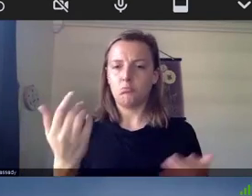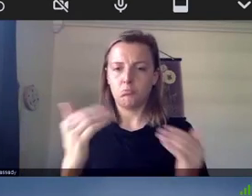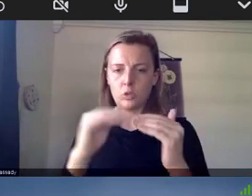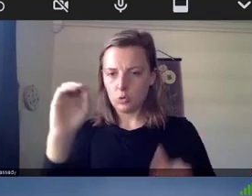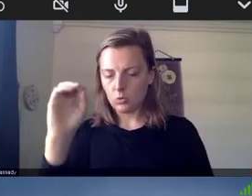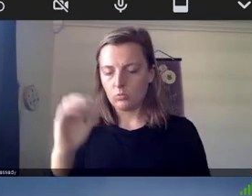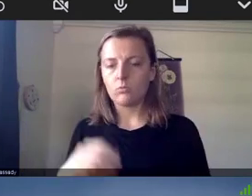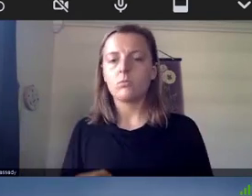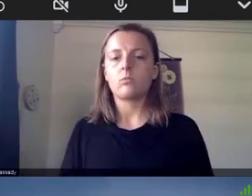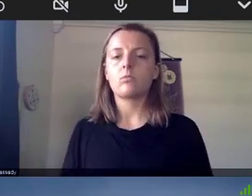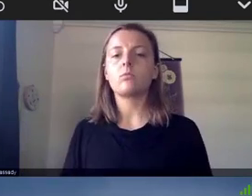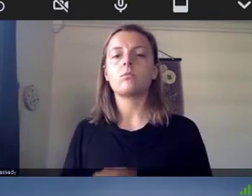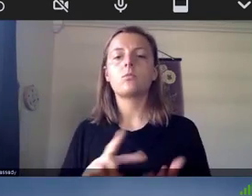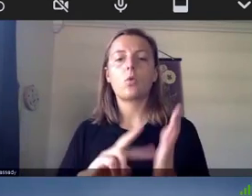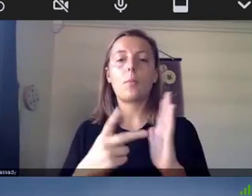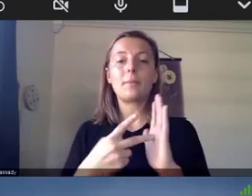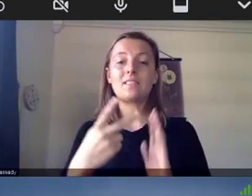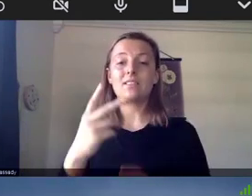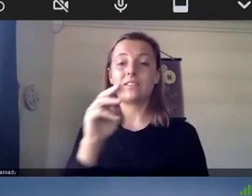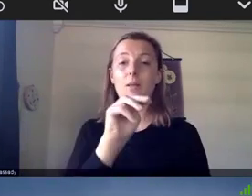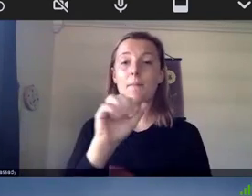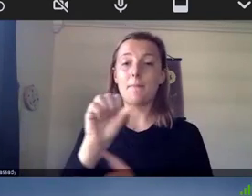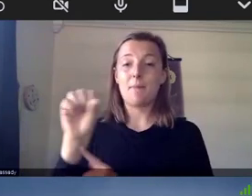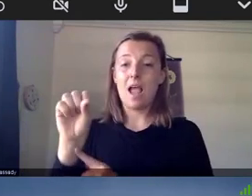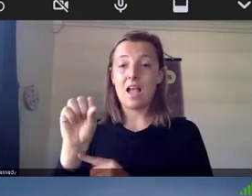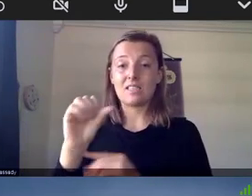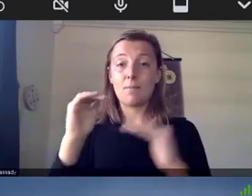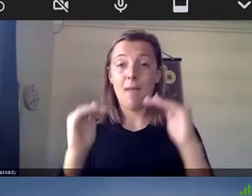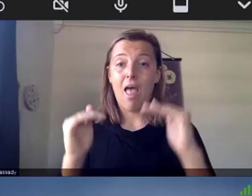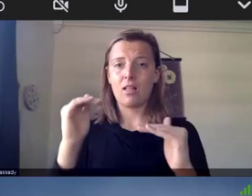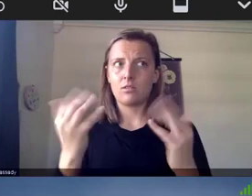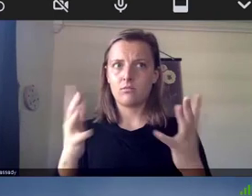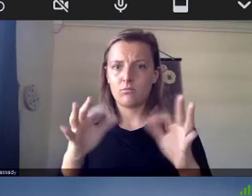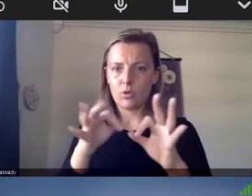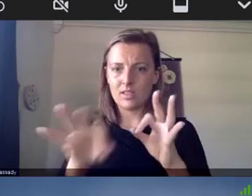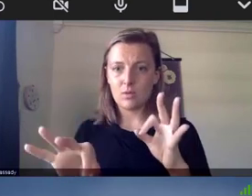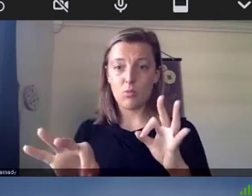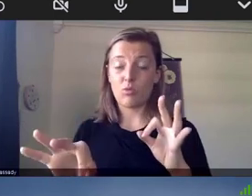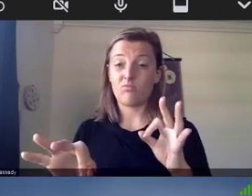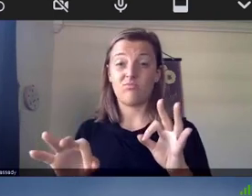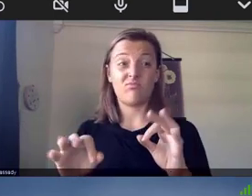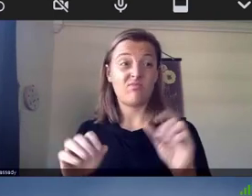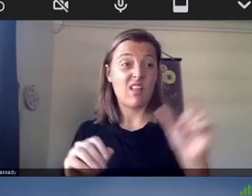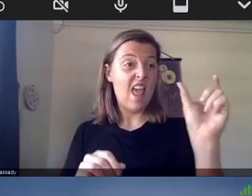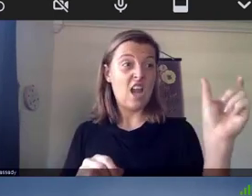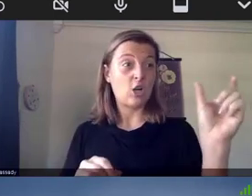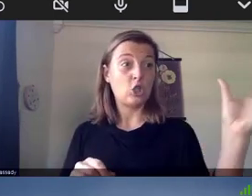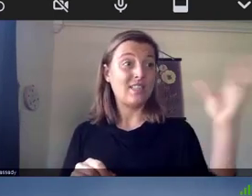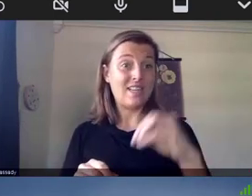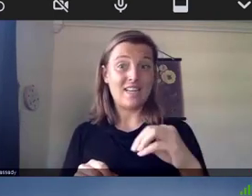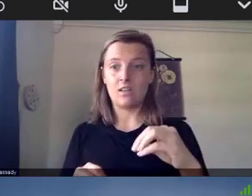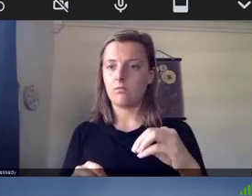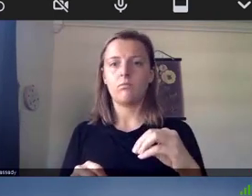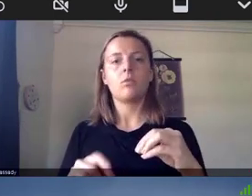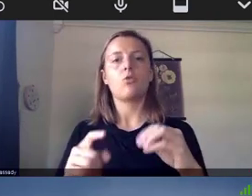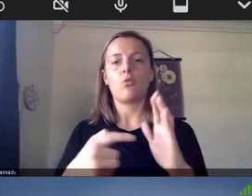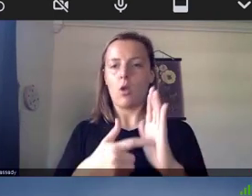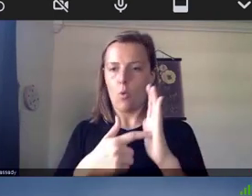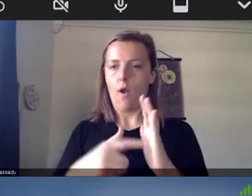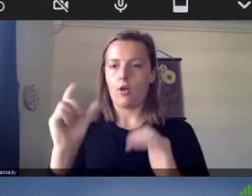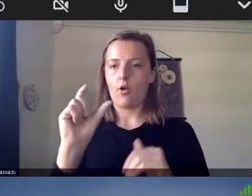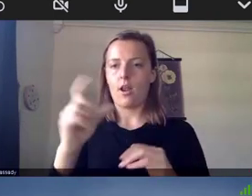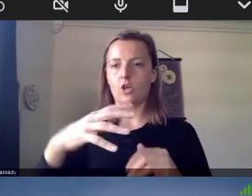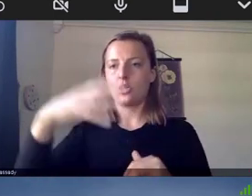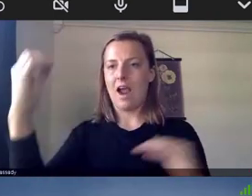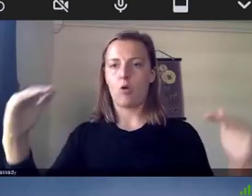balance pretty simple. It's all the energy that comes into our control surface has to go out of our control surface. Now we can come in and